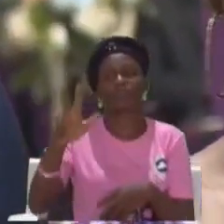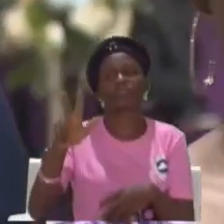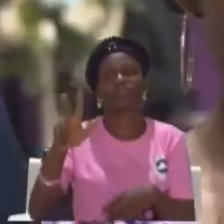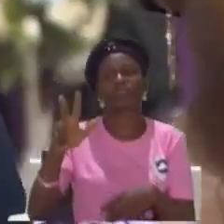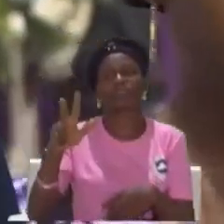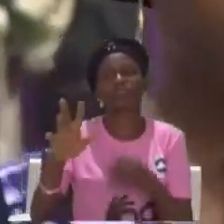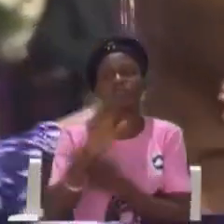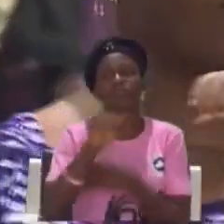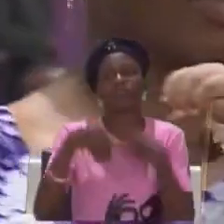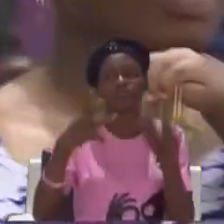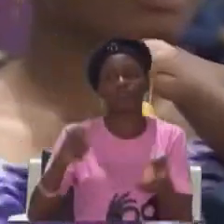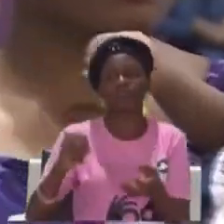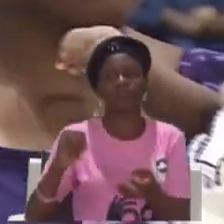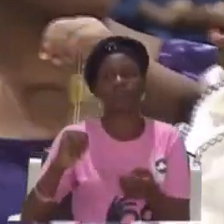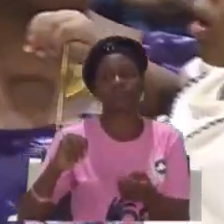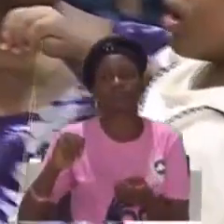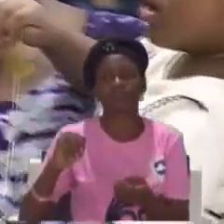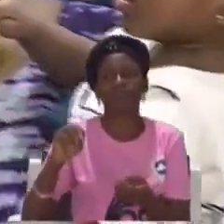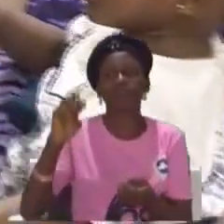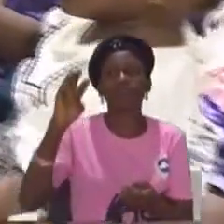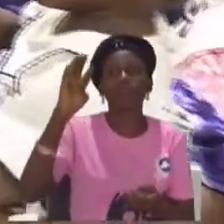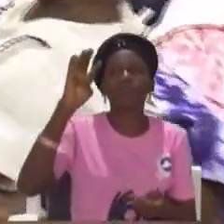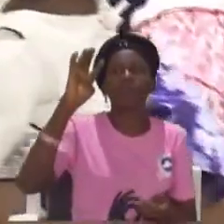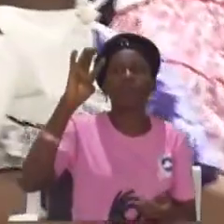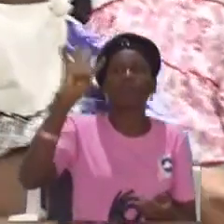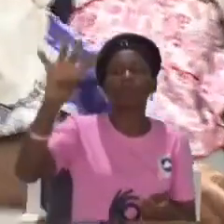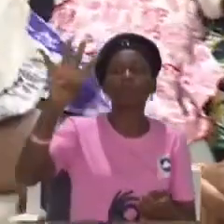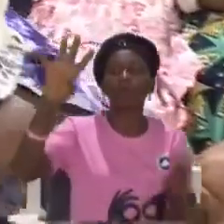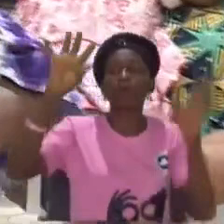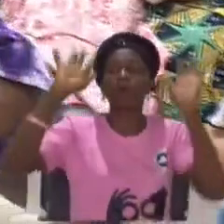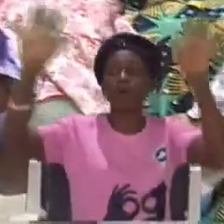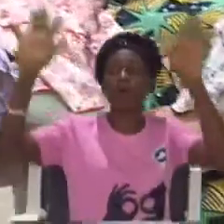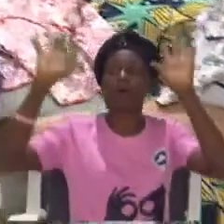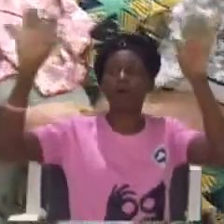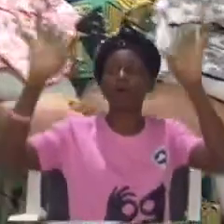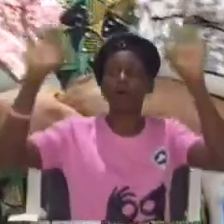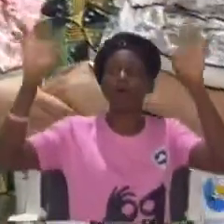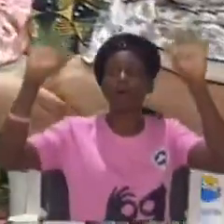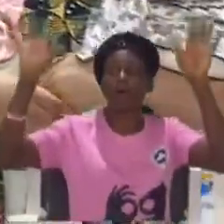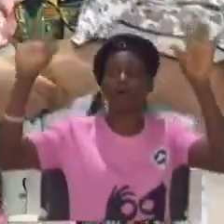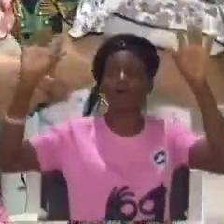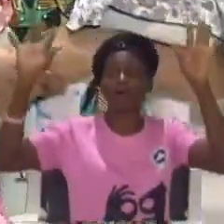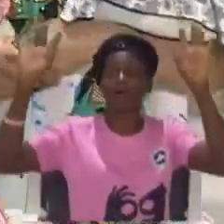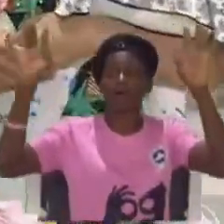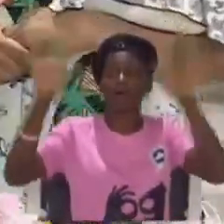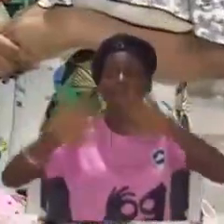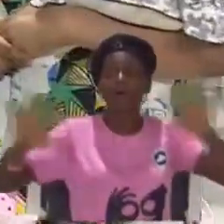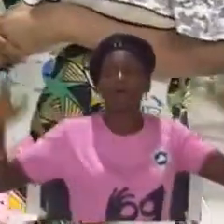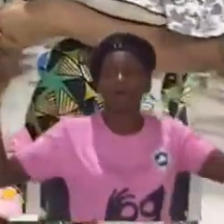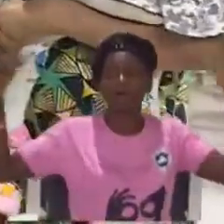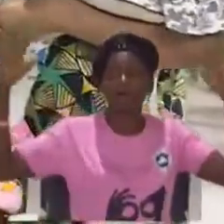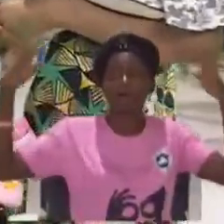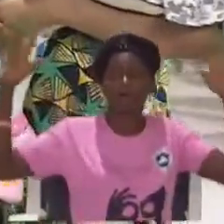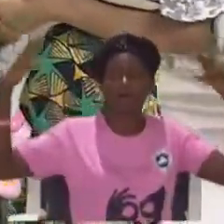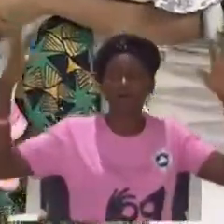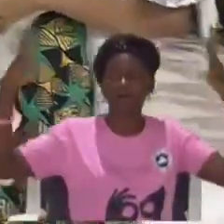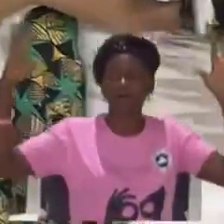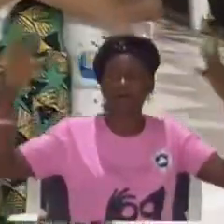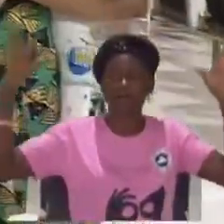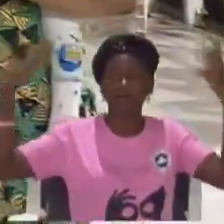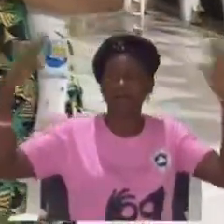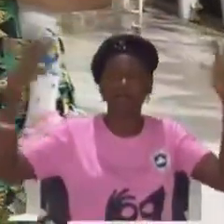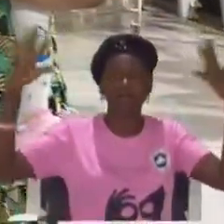2023, God gave us 4 wonderful, amazing angels. The Lord who has done this, may his